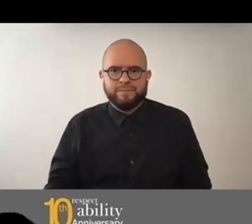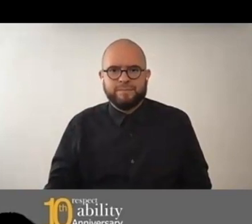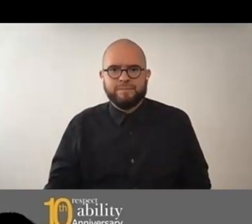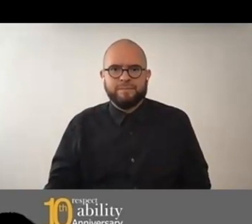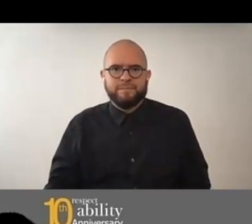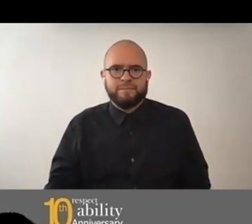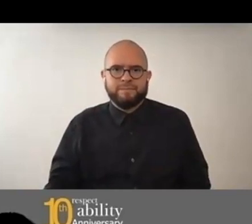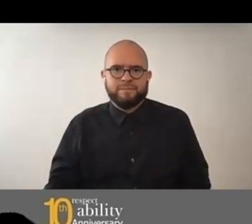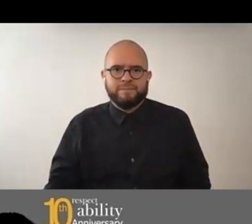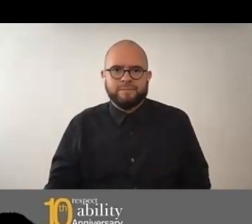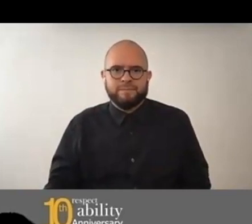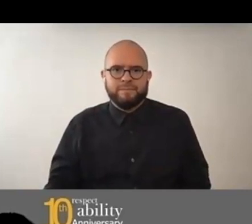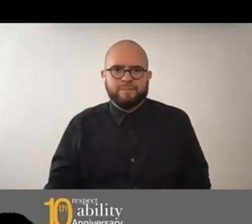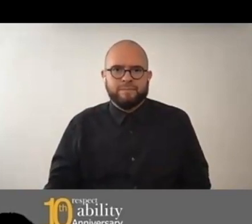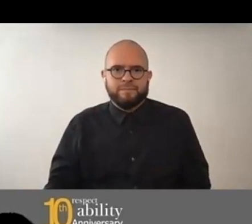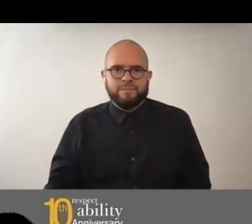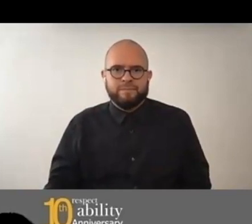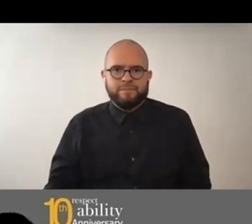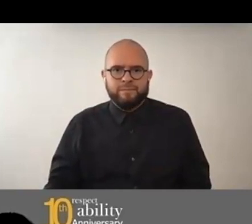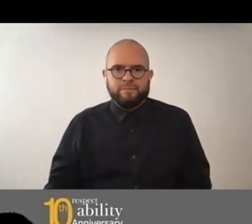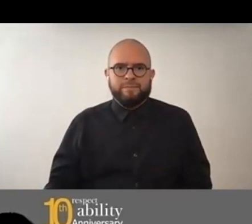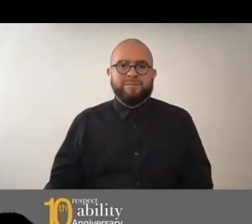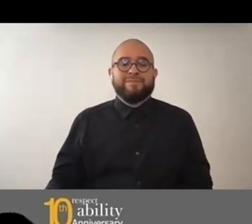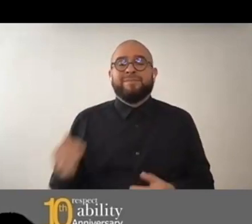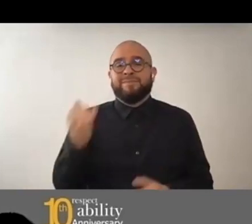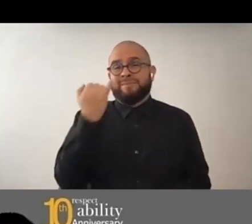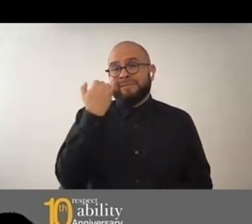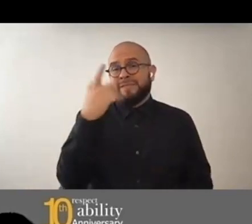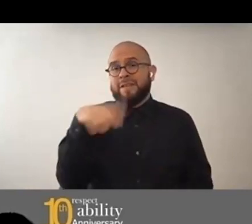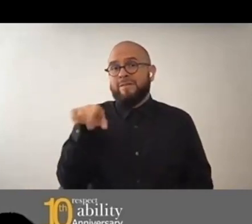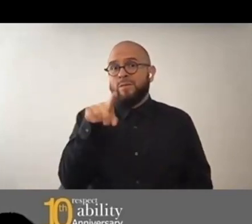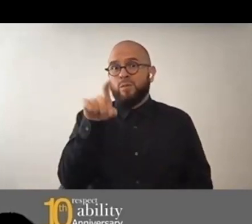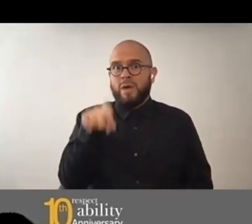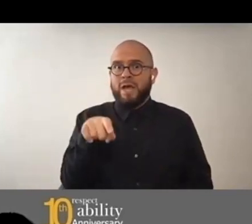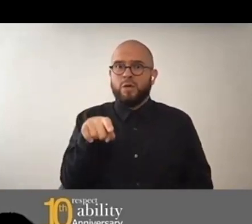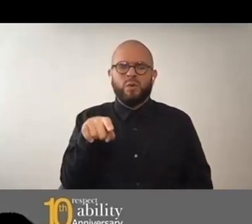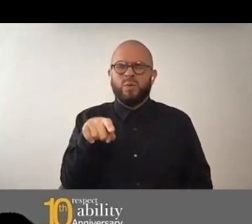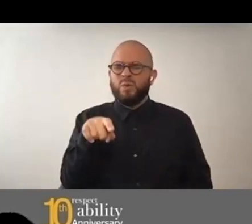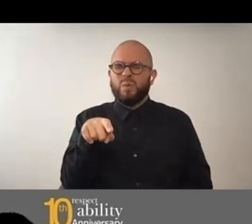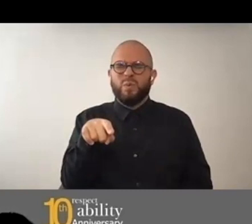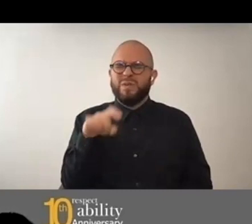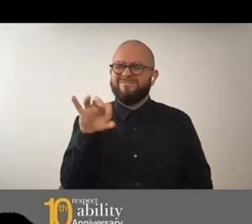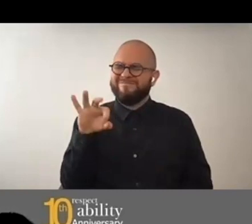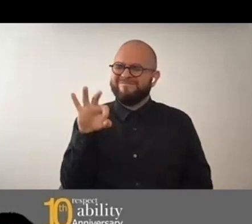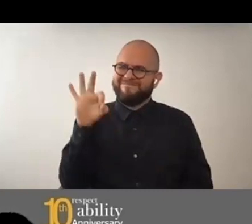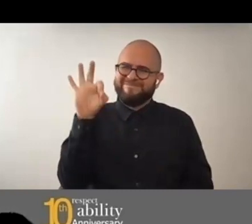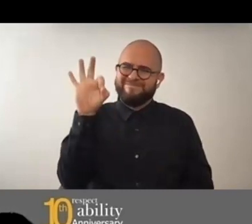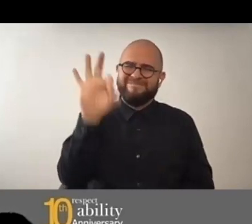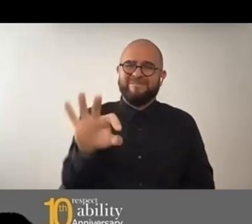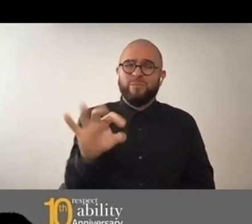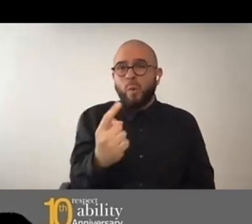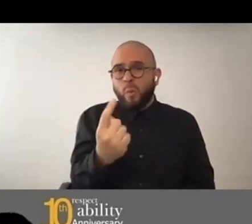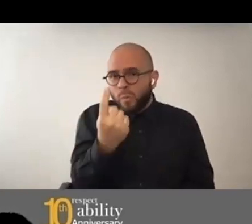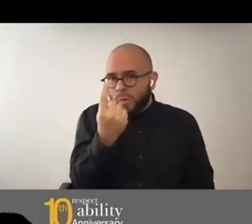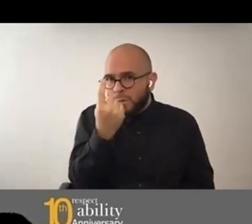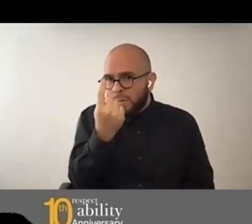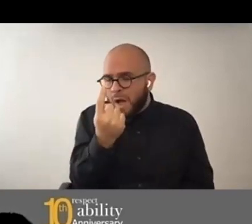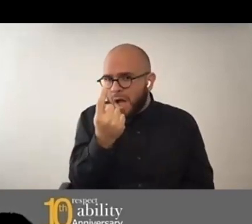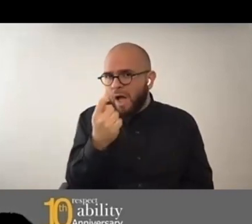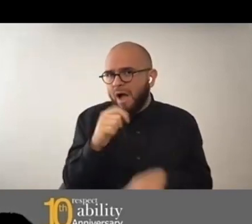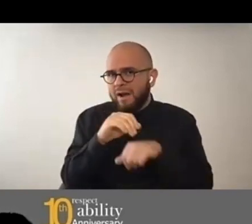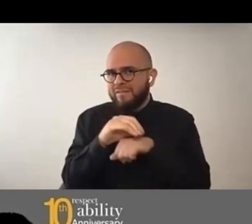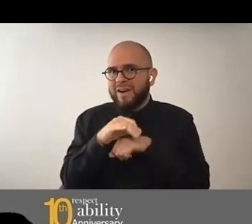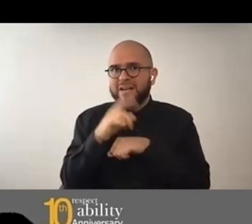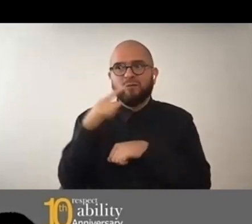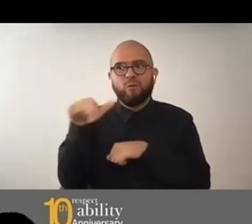if you're going to narrow it down to just one piece of advice that you could give to job seekers with disabilities